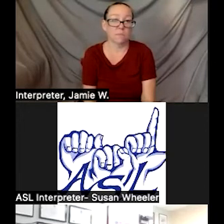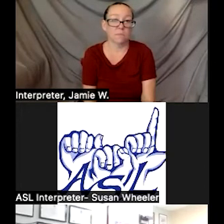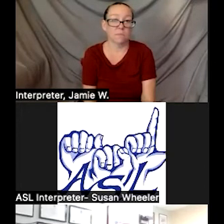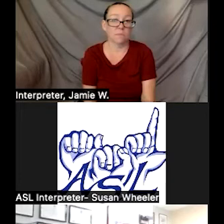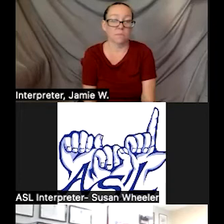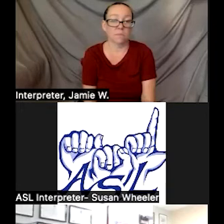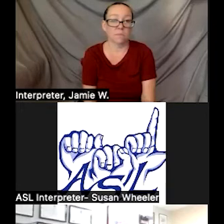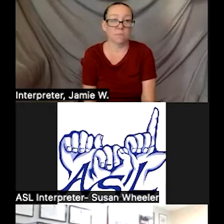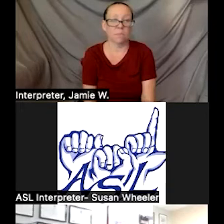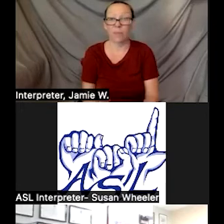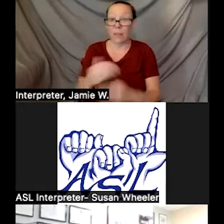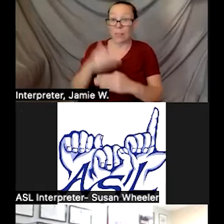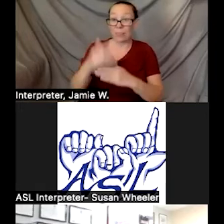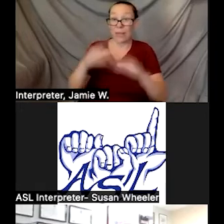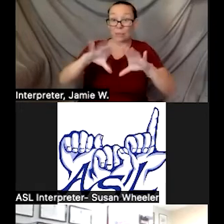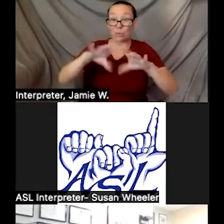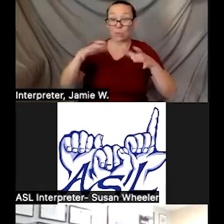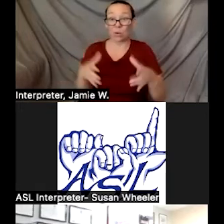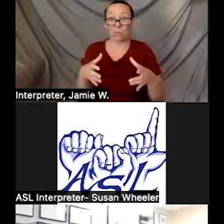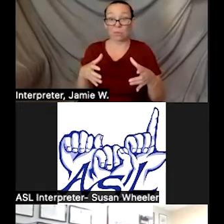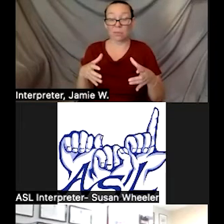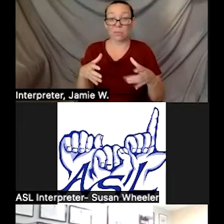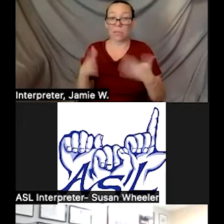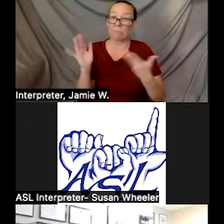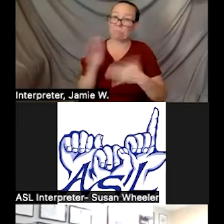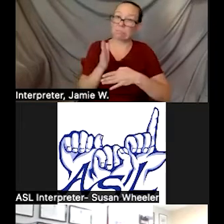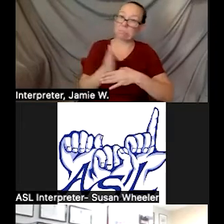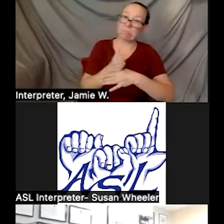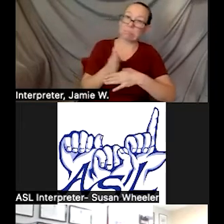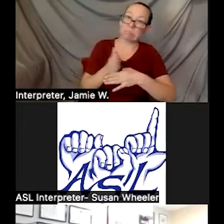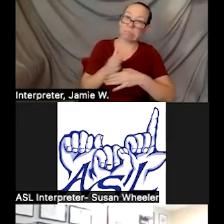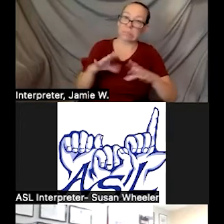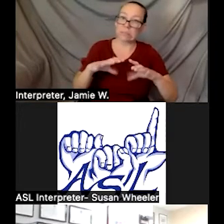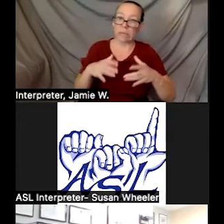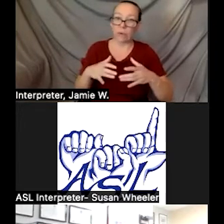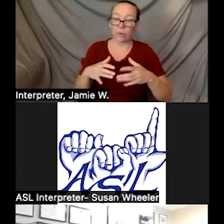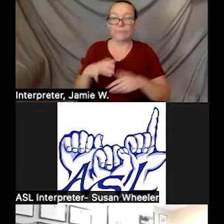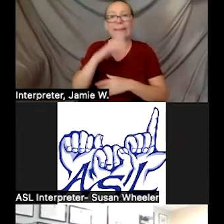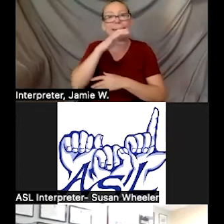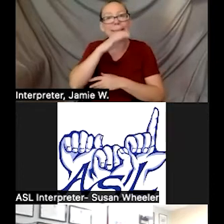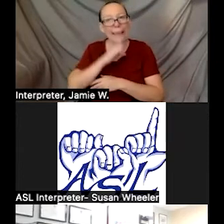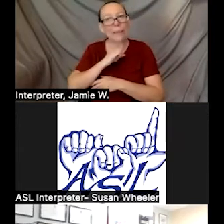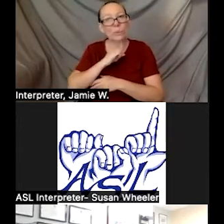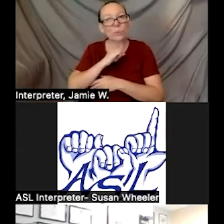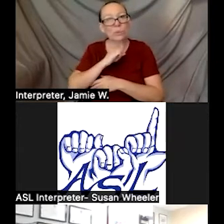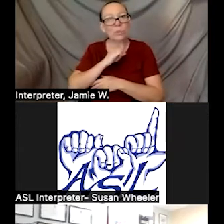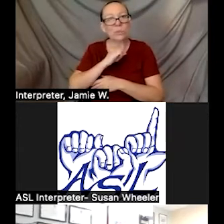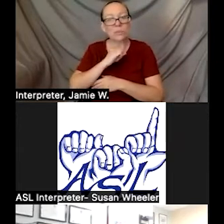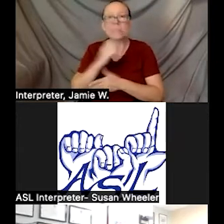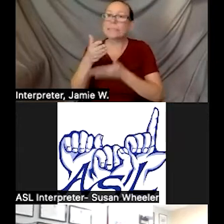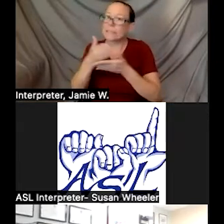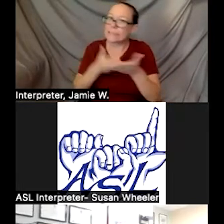Okay, the next category is sort of an intermediate. That's age-related. Most of it is medical, but some of it